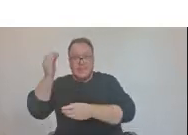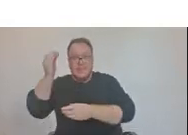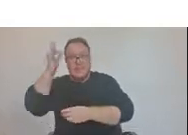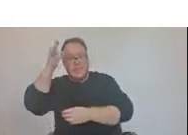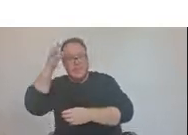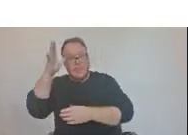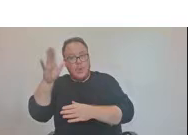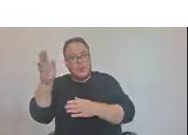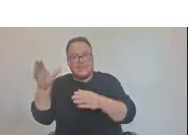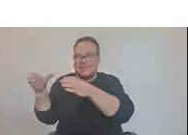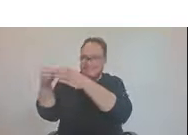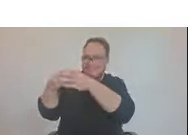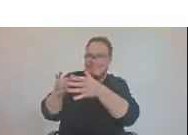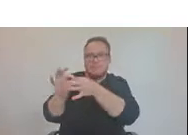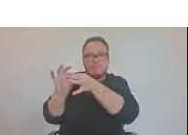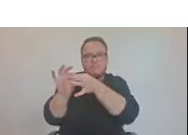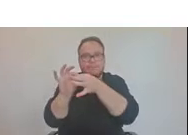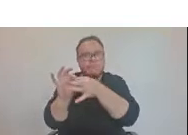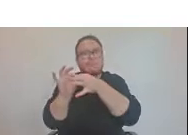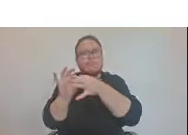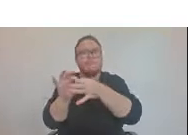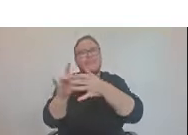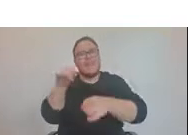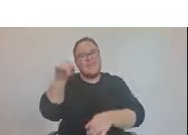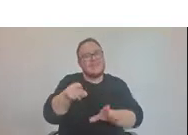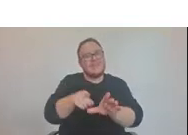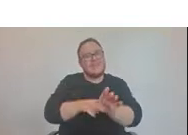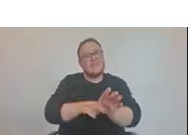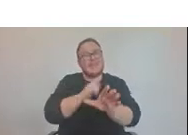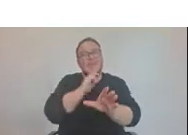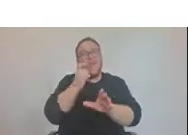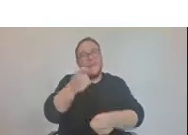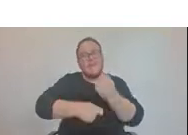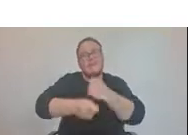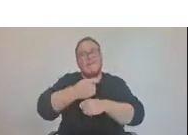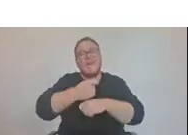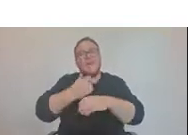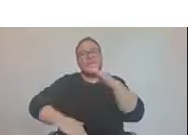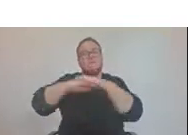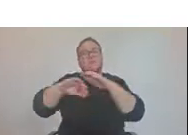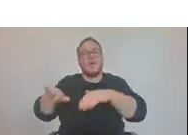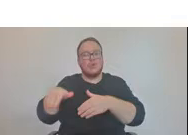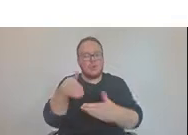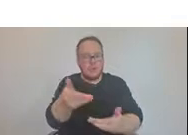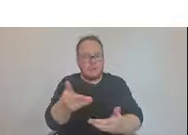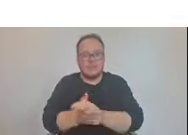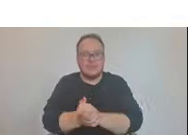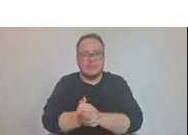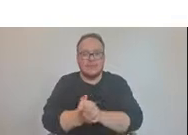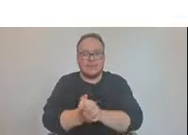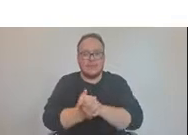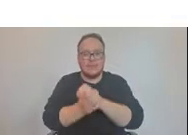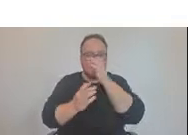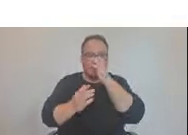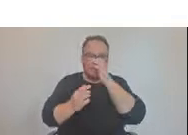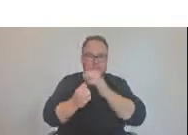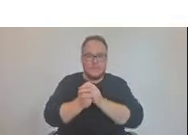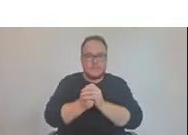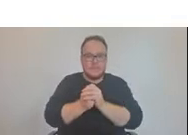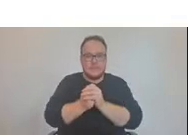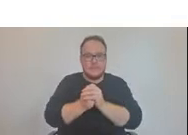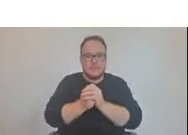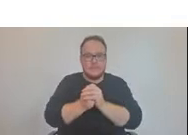service. And this year we're beginning to integrate the full service as well with the CRIS service to ensure we have a very comprehensive health and care service